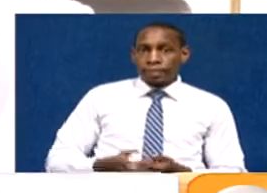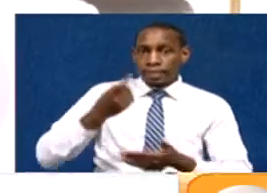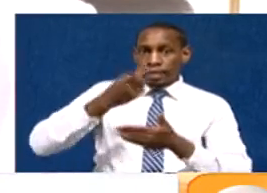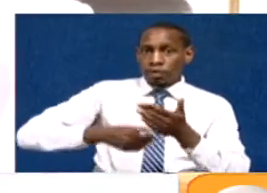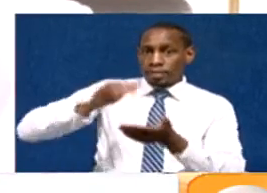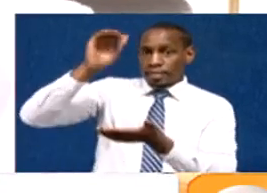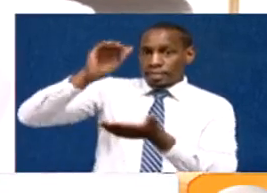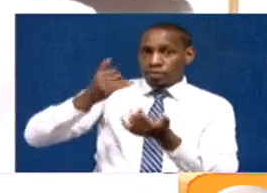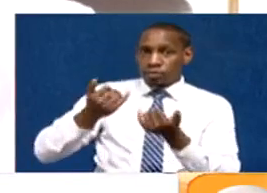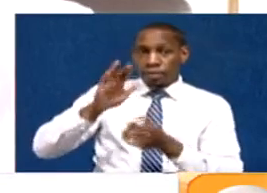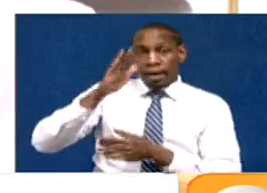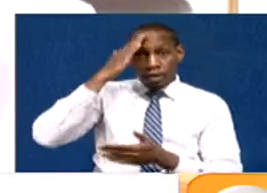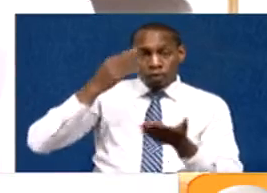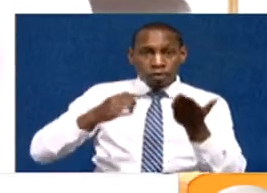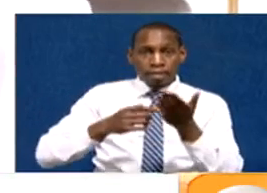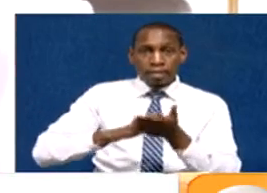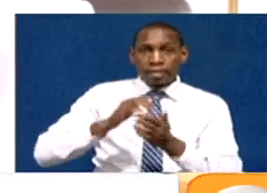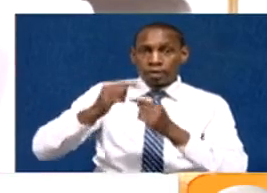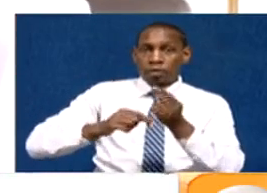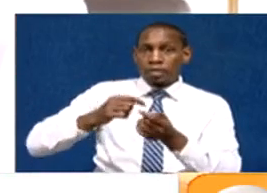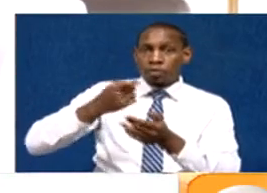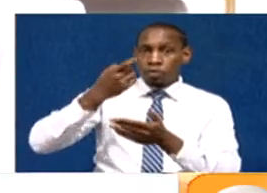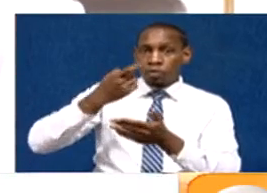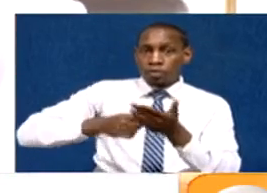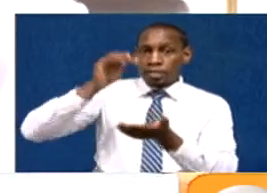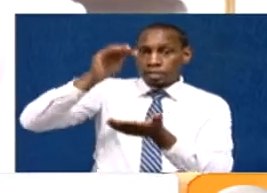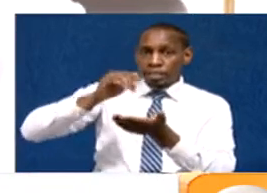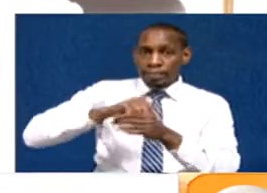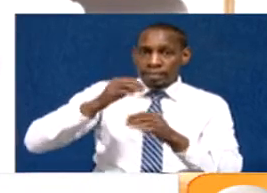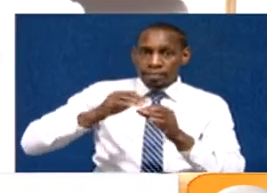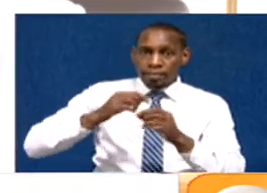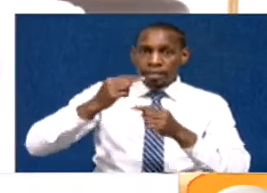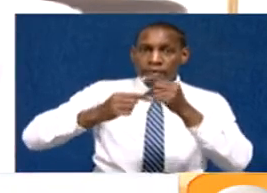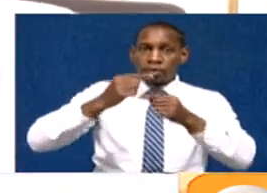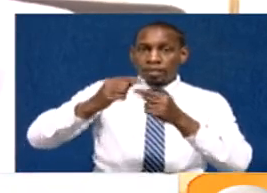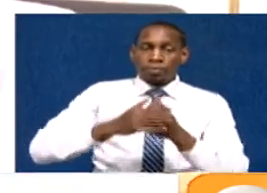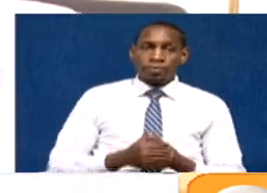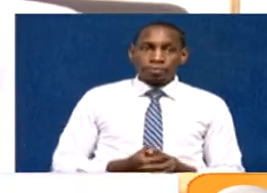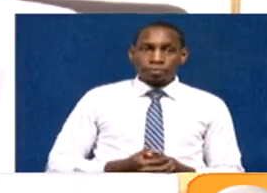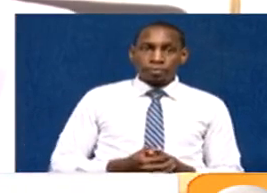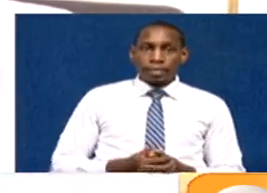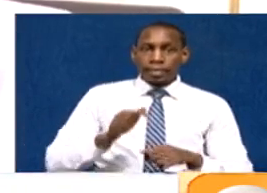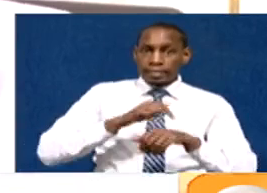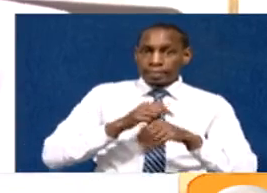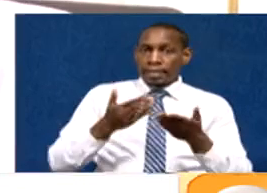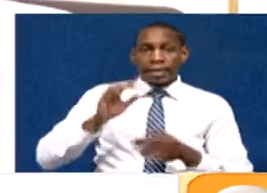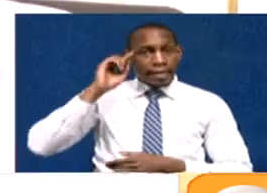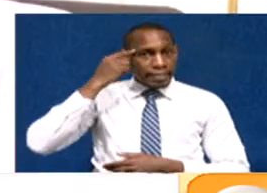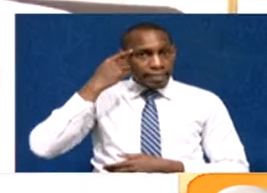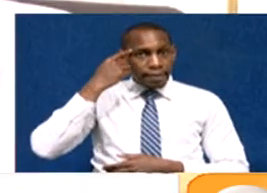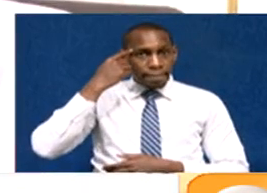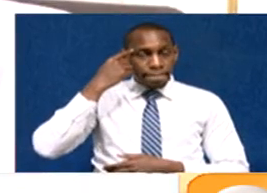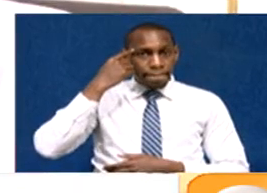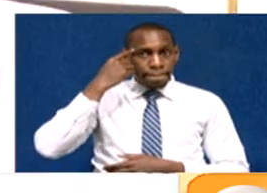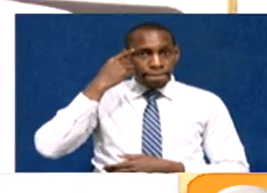coming down. You know, technology gets cheaper with time, so we are balancing out as we move along. Right now, I think it is